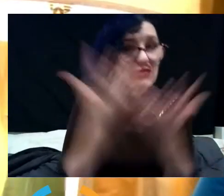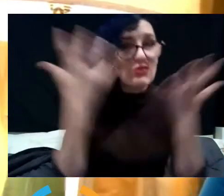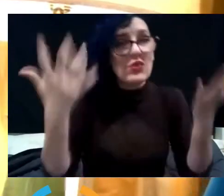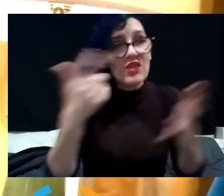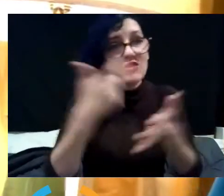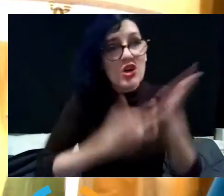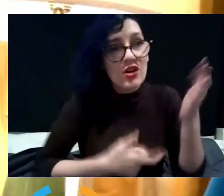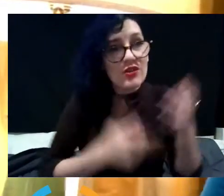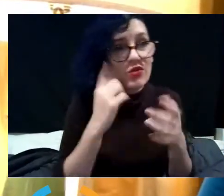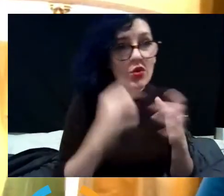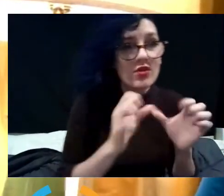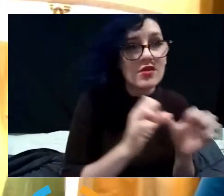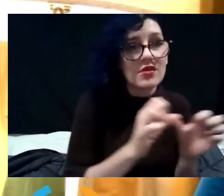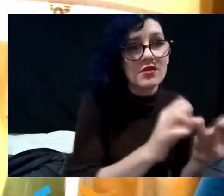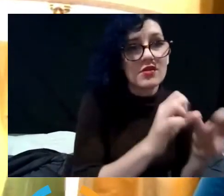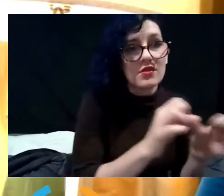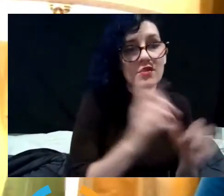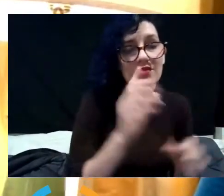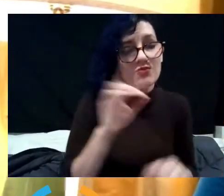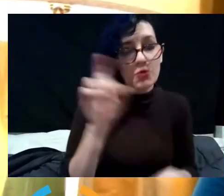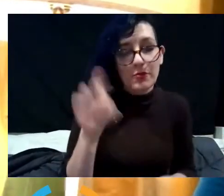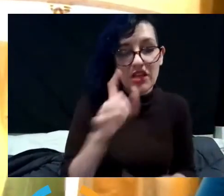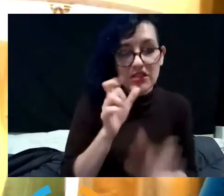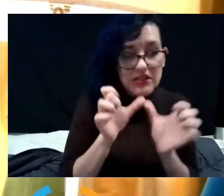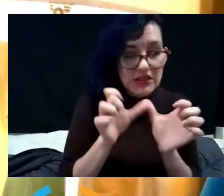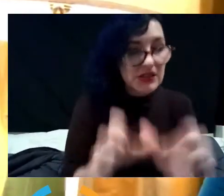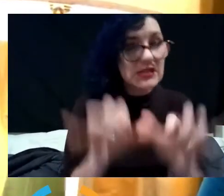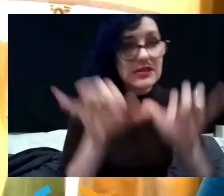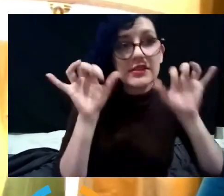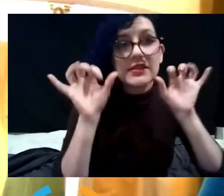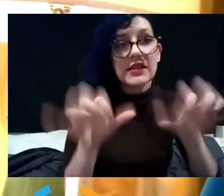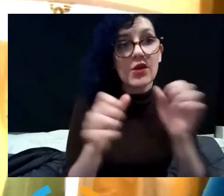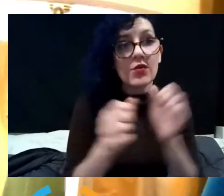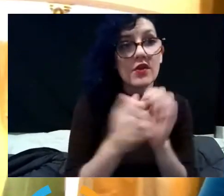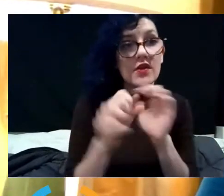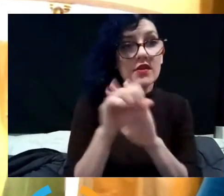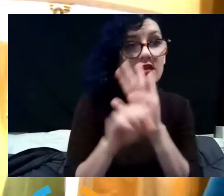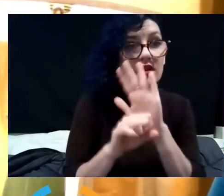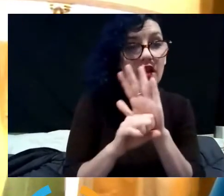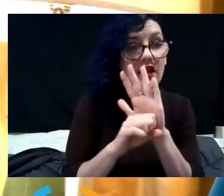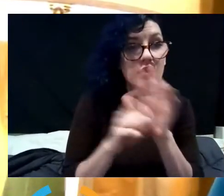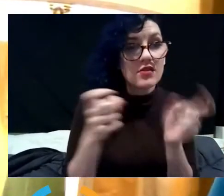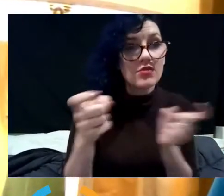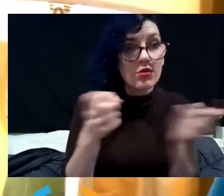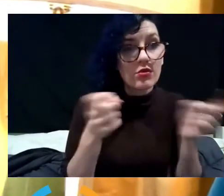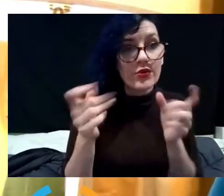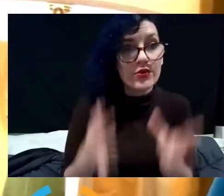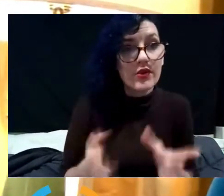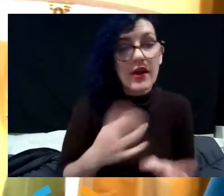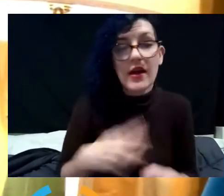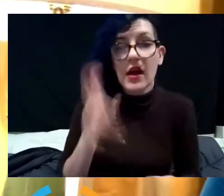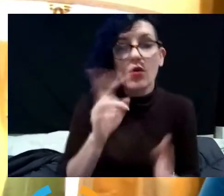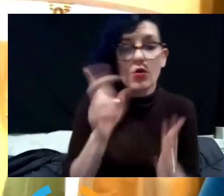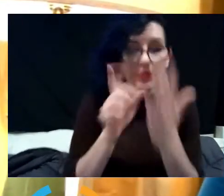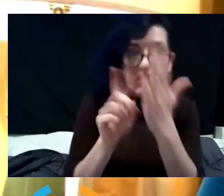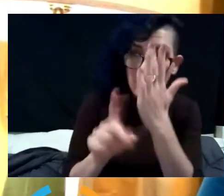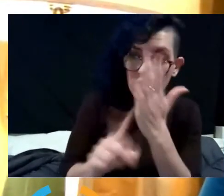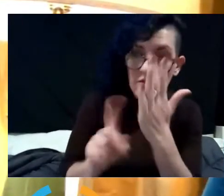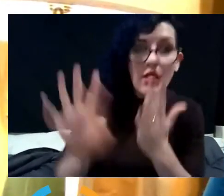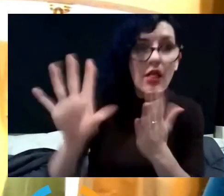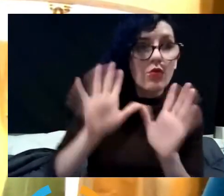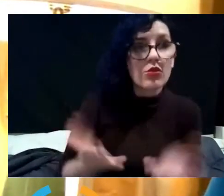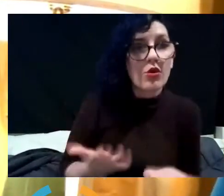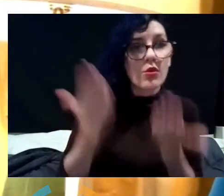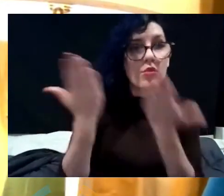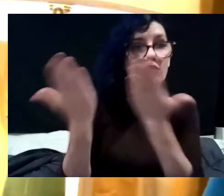state hands, and there are some proposals that are out there now that I would be evaluating as Secretary of State and a vote on